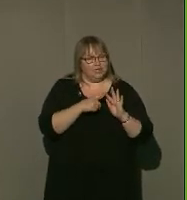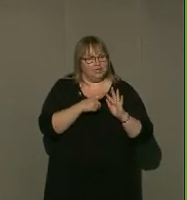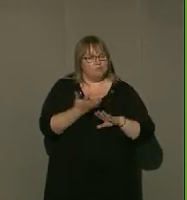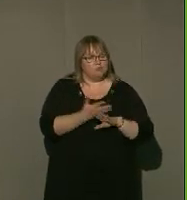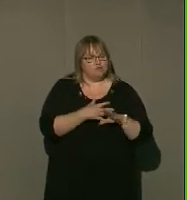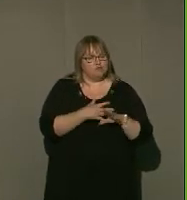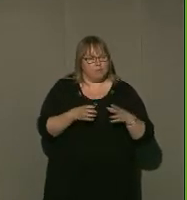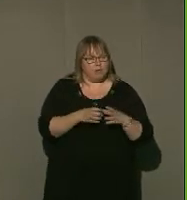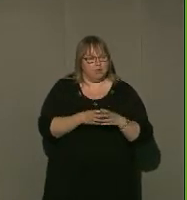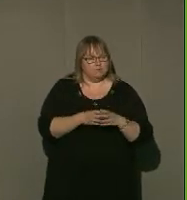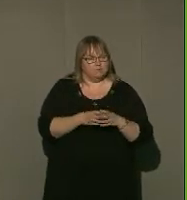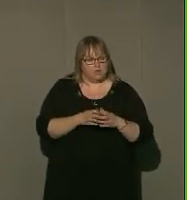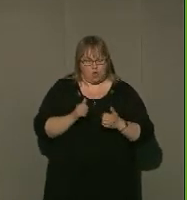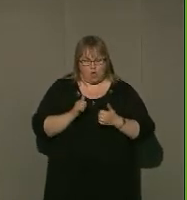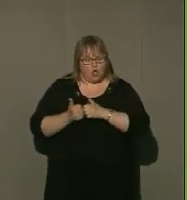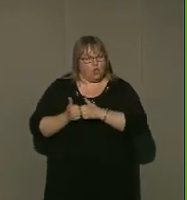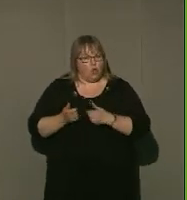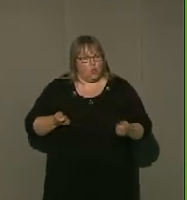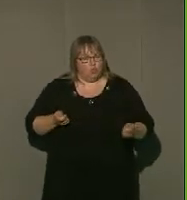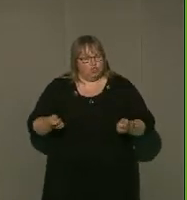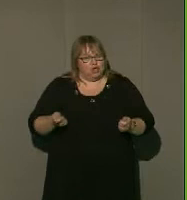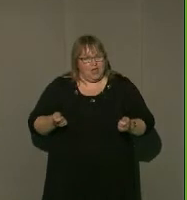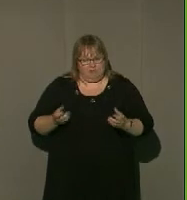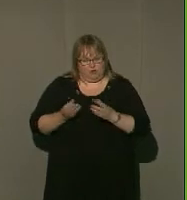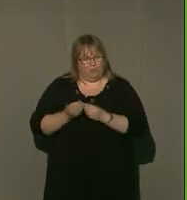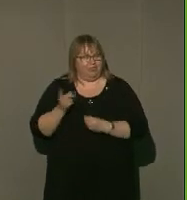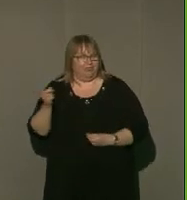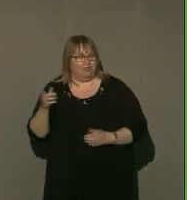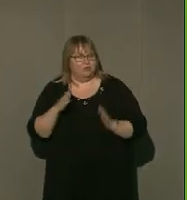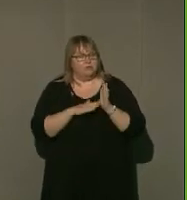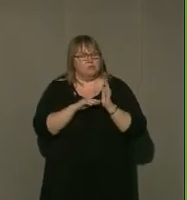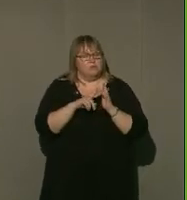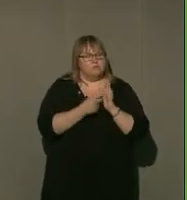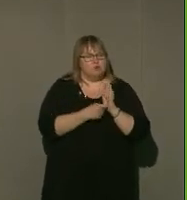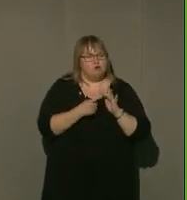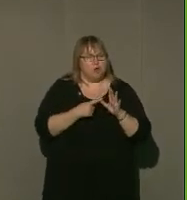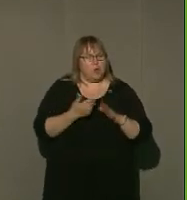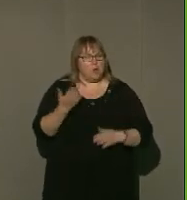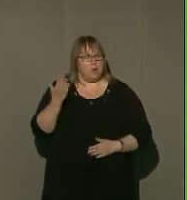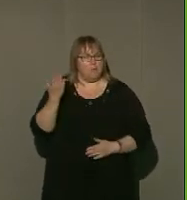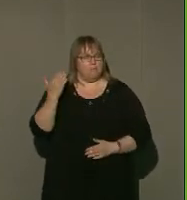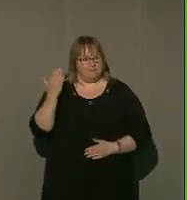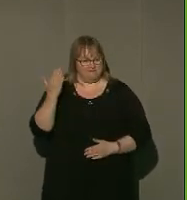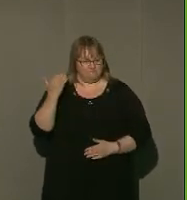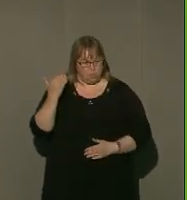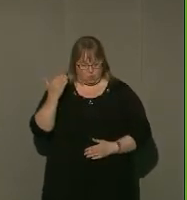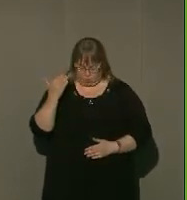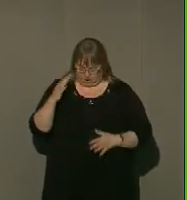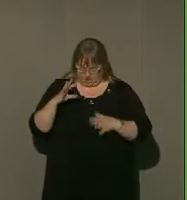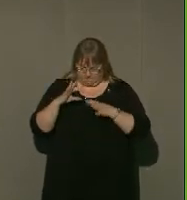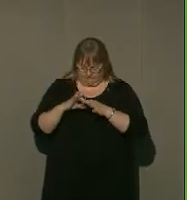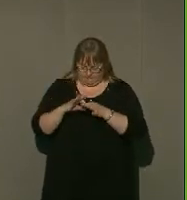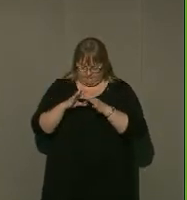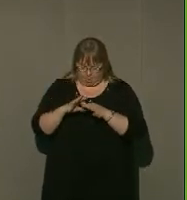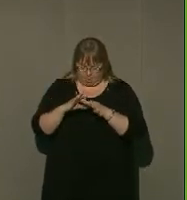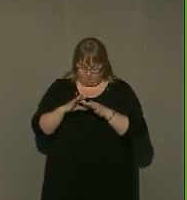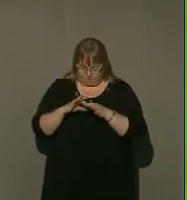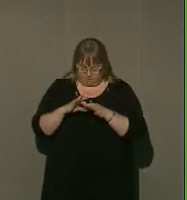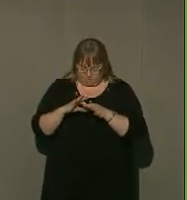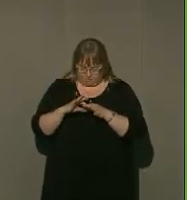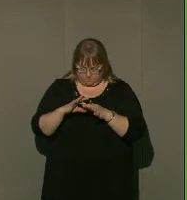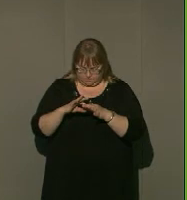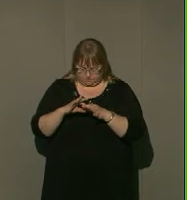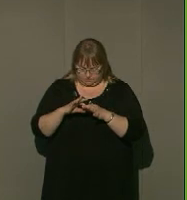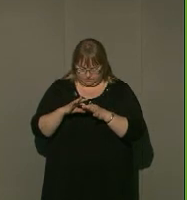I'll be co-chairing this with Moira. I am a former member of SOC in this party, but now quite